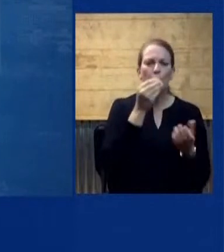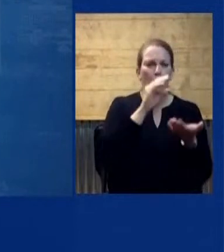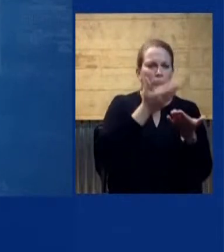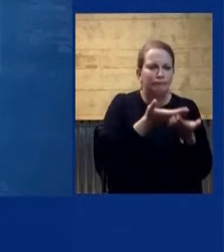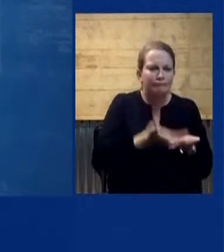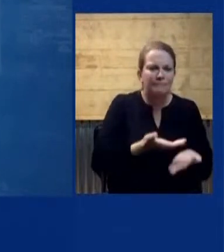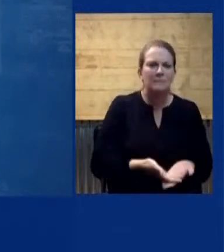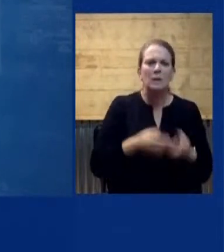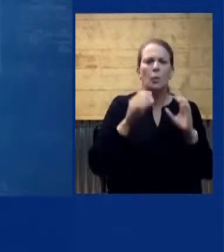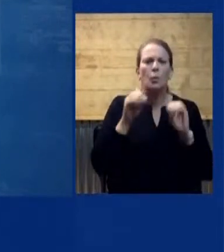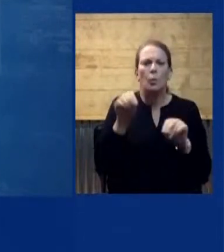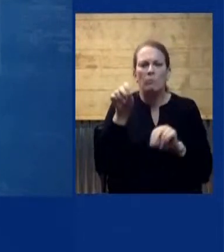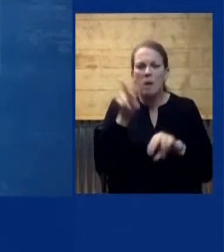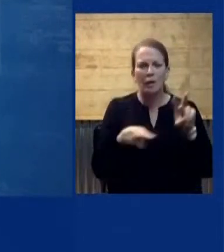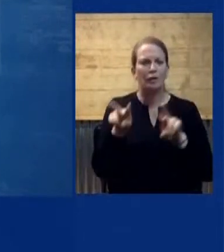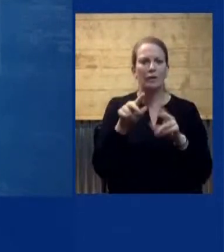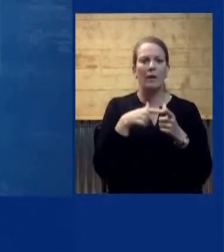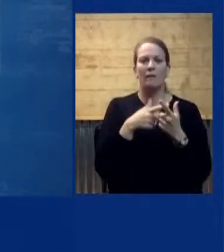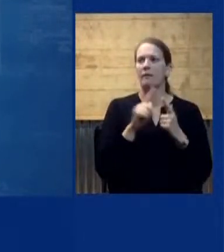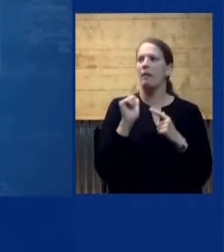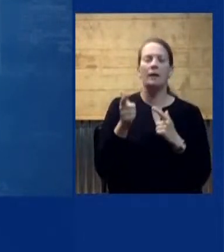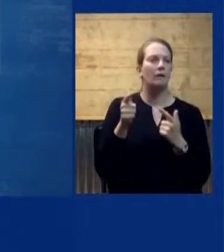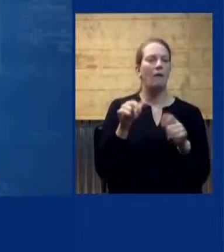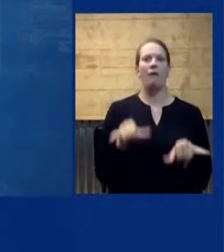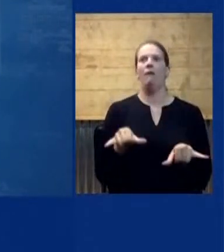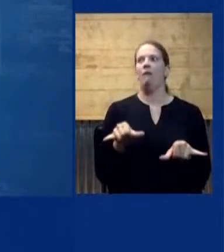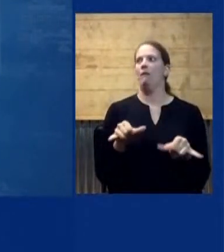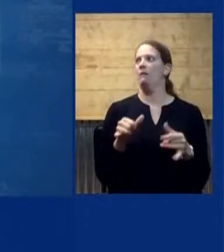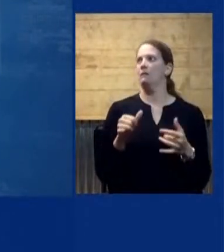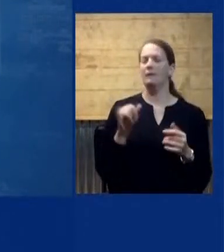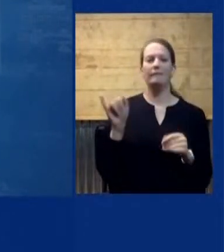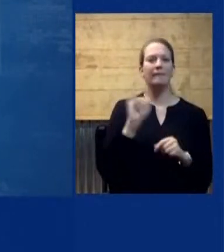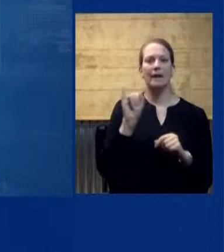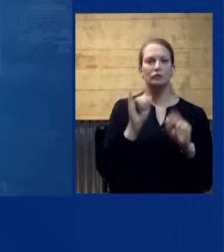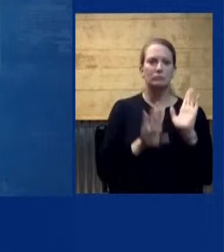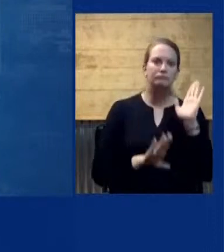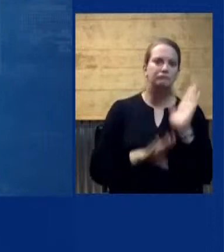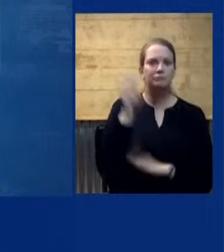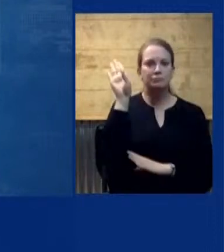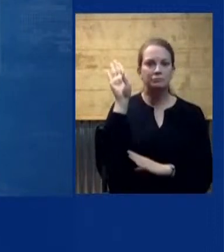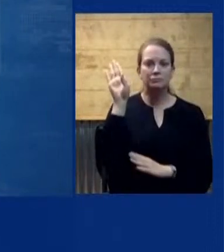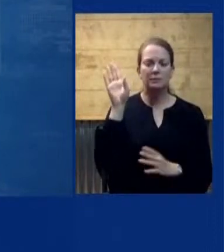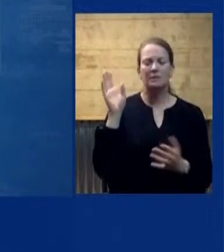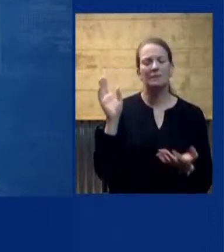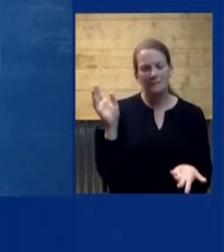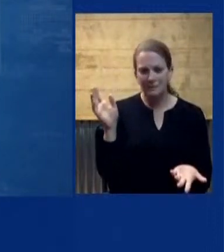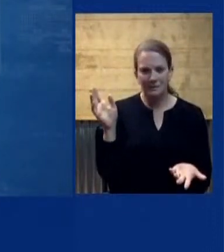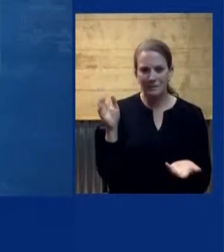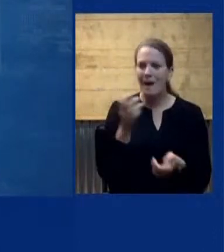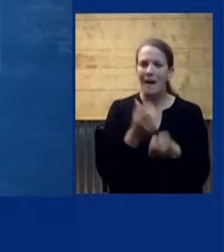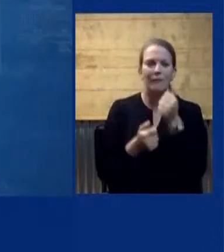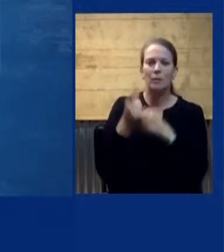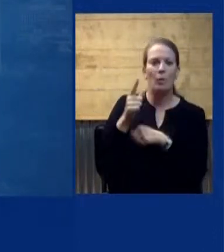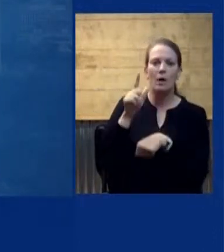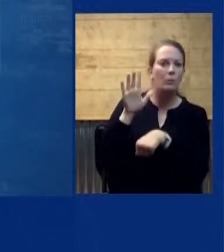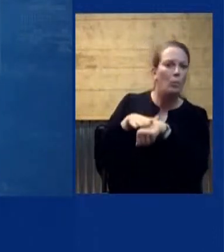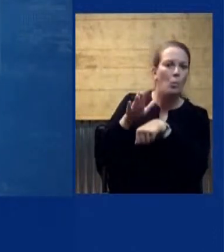you're shocked when you see the infection rate going through the roof. Everybody warned